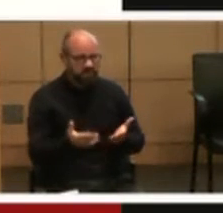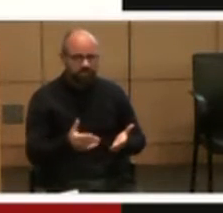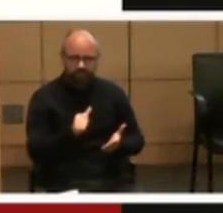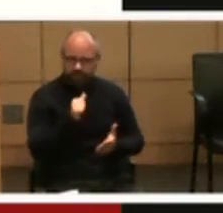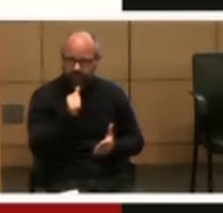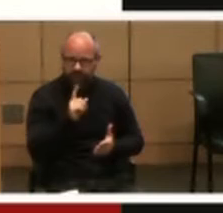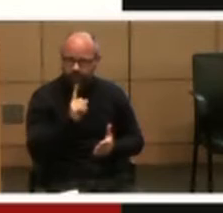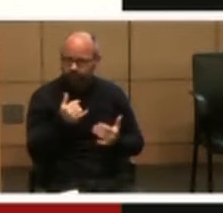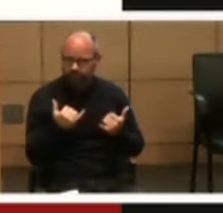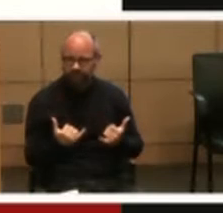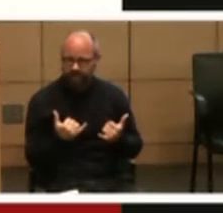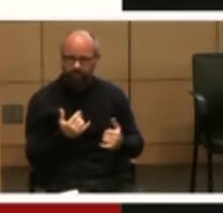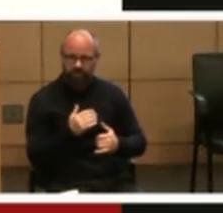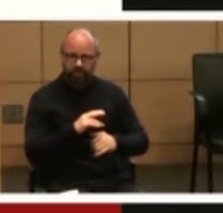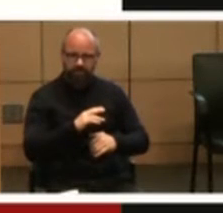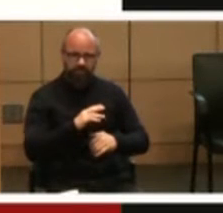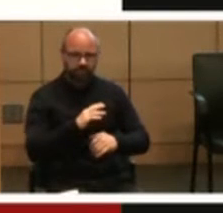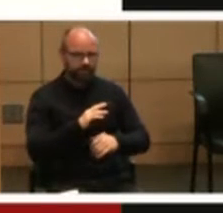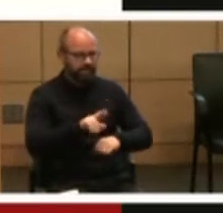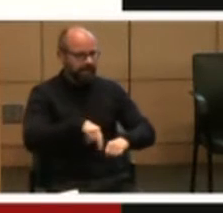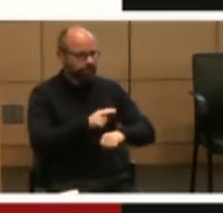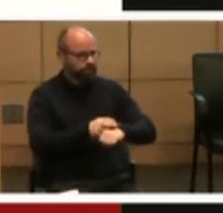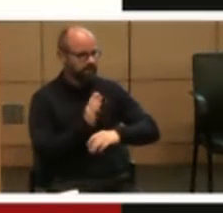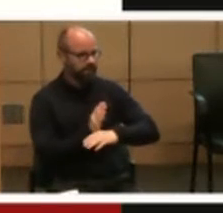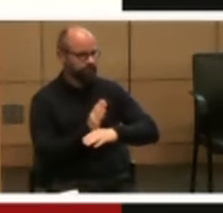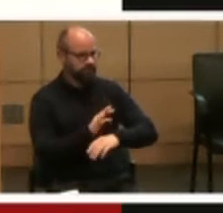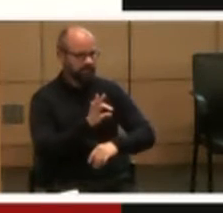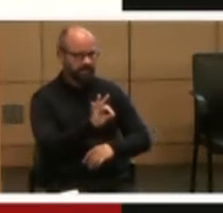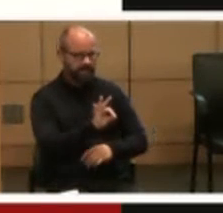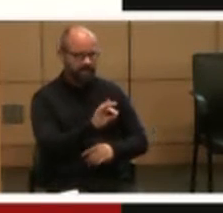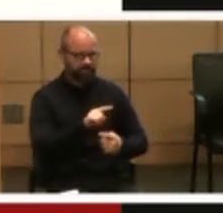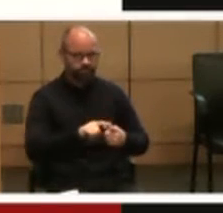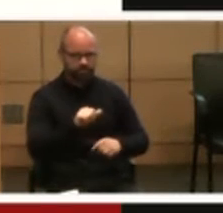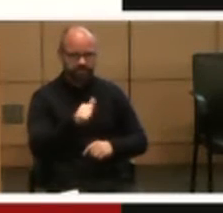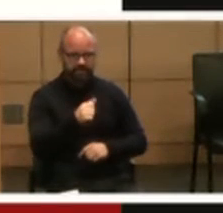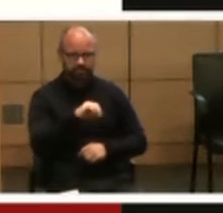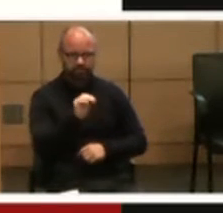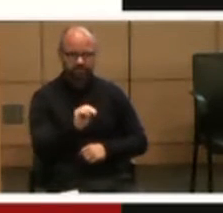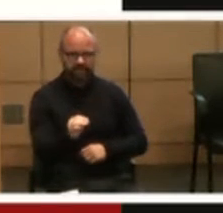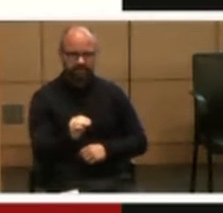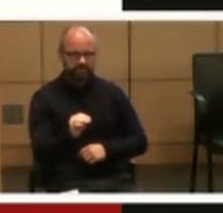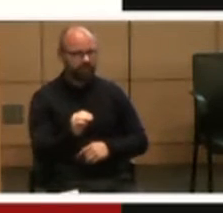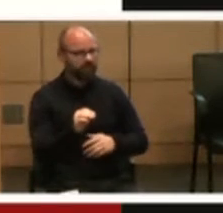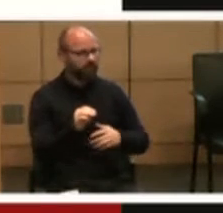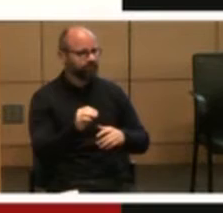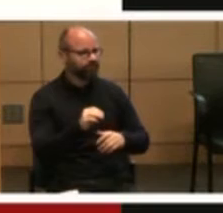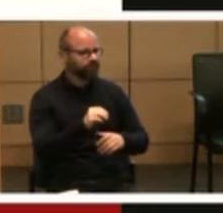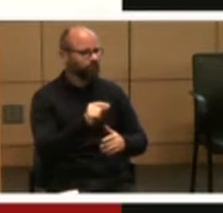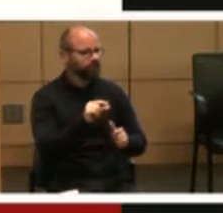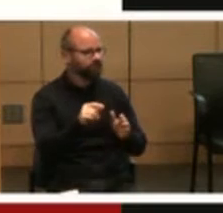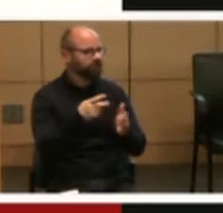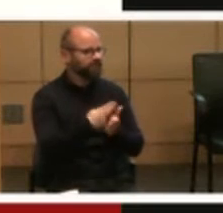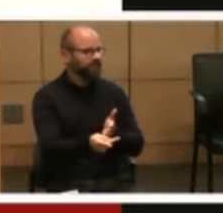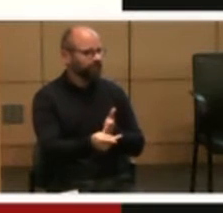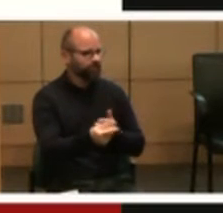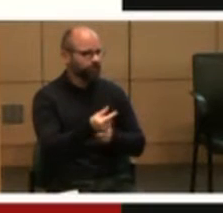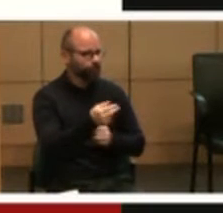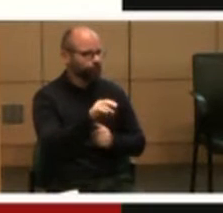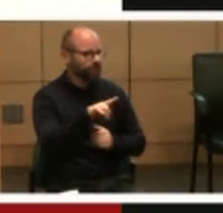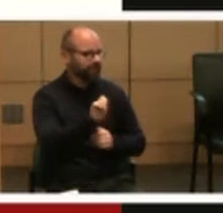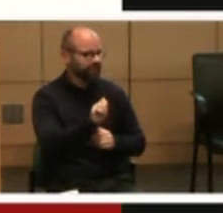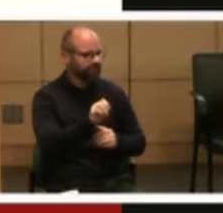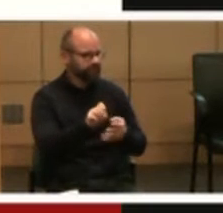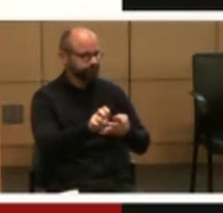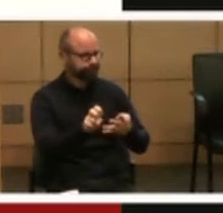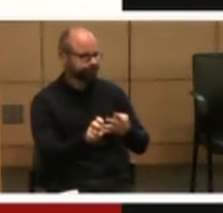The national average is around 9 to 10% of grade failures. There doesn't seem to be much difference now among normal hearing kids versus kids with